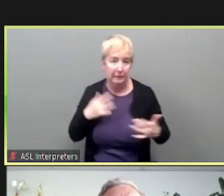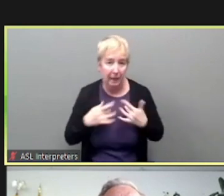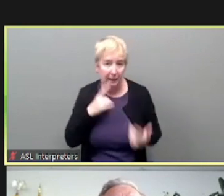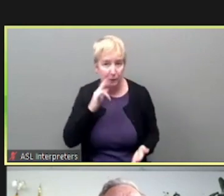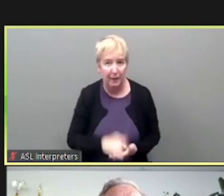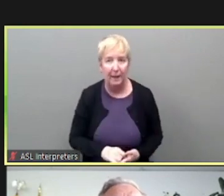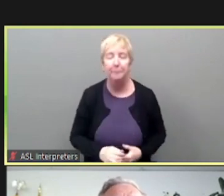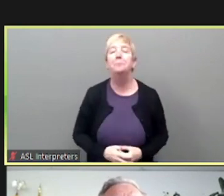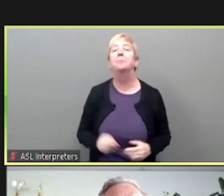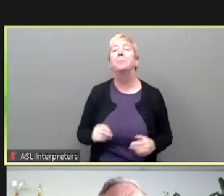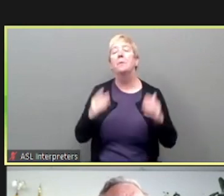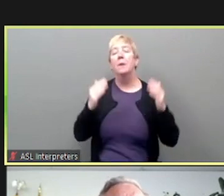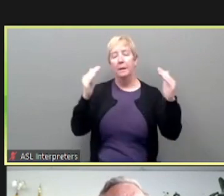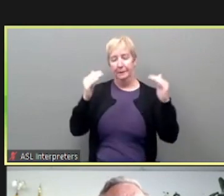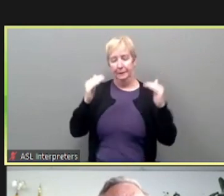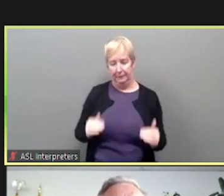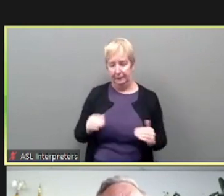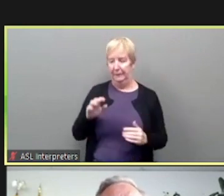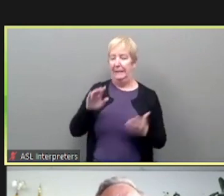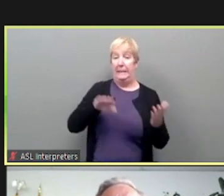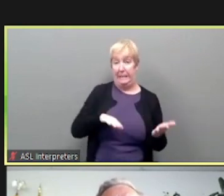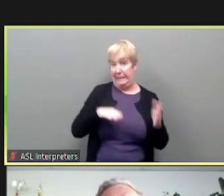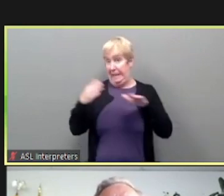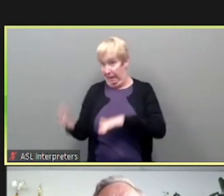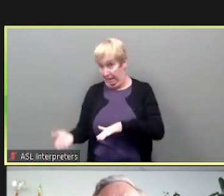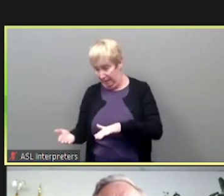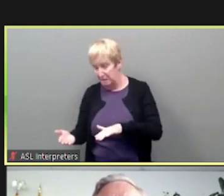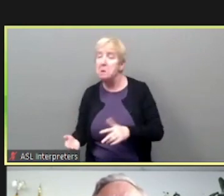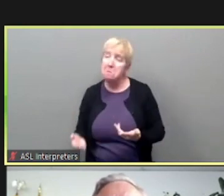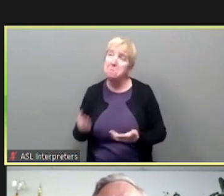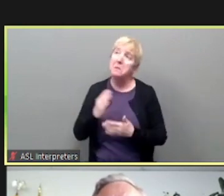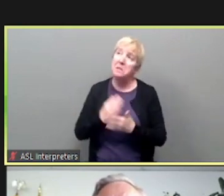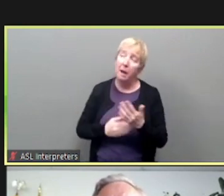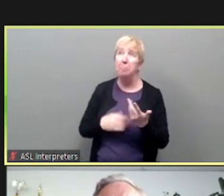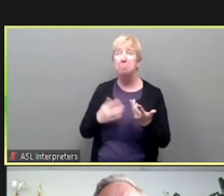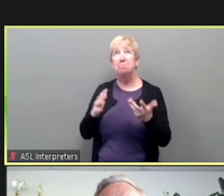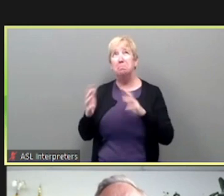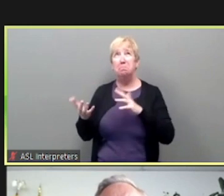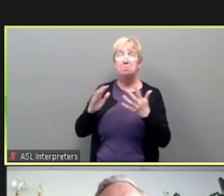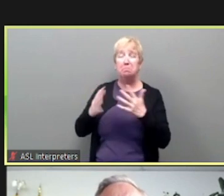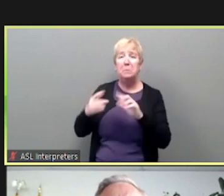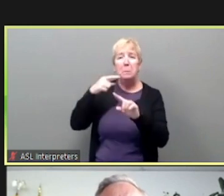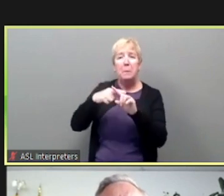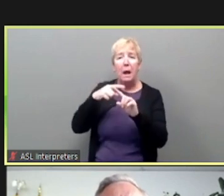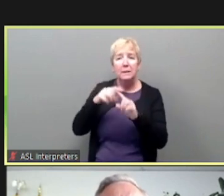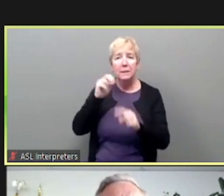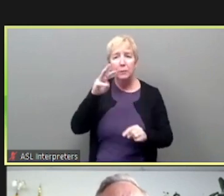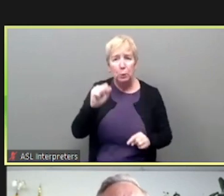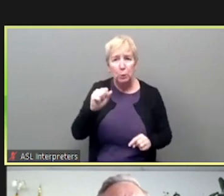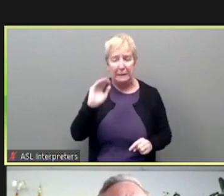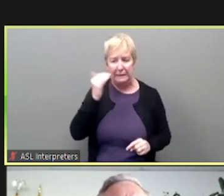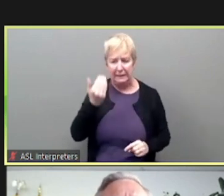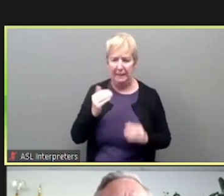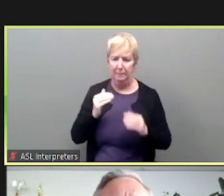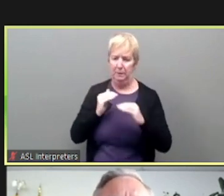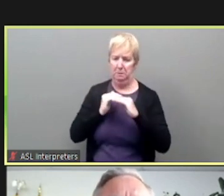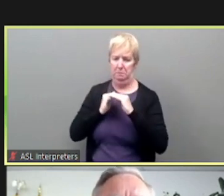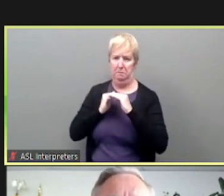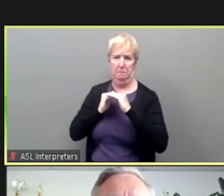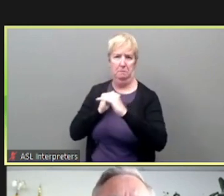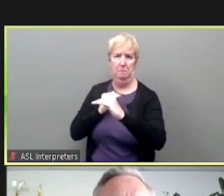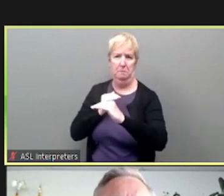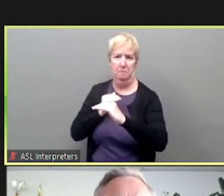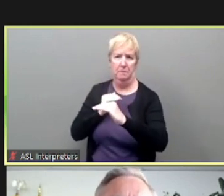Deaths, maybe some positive news here. It looks like we really do have a plateau. I don't have a really